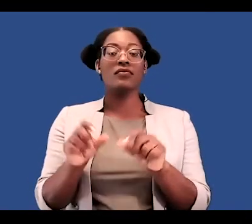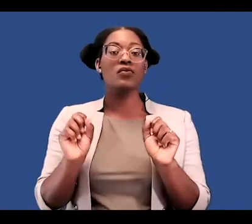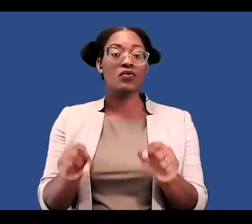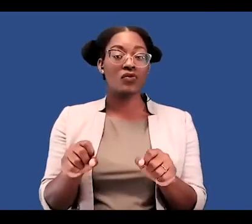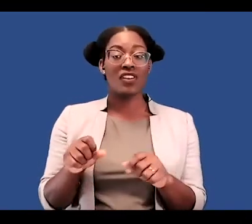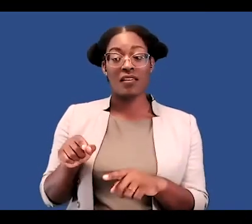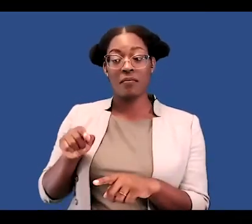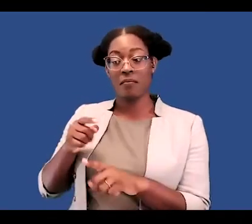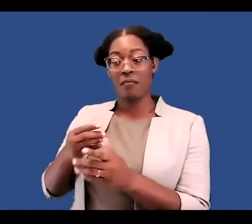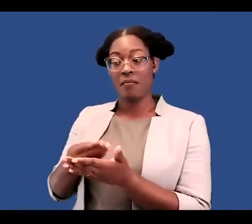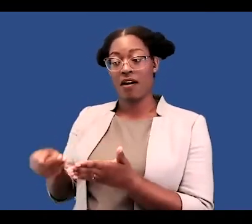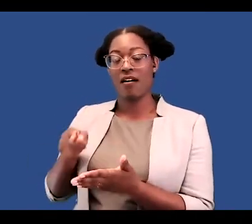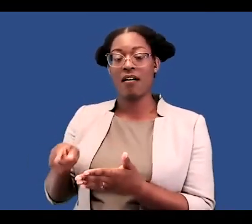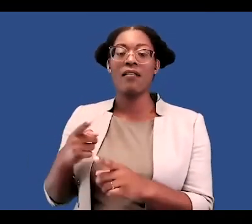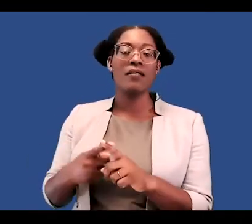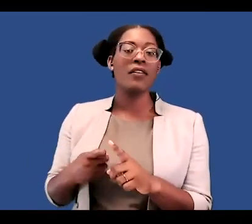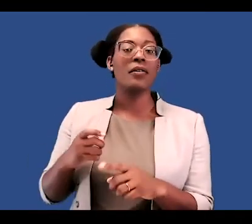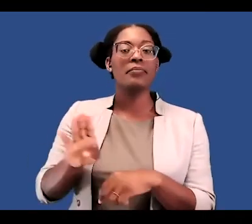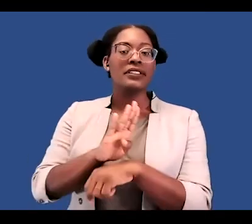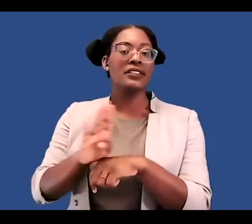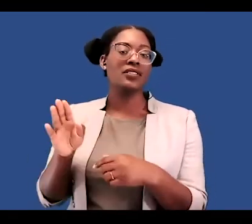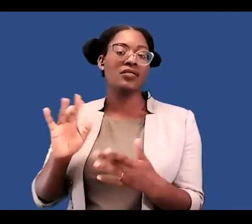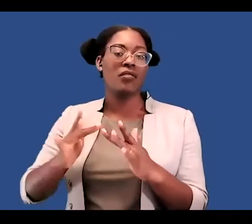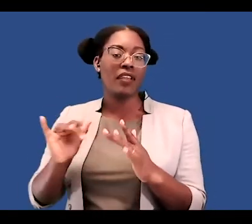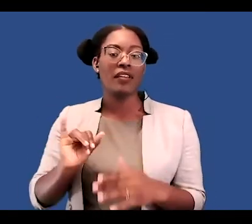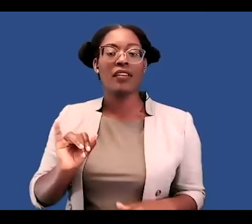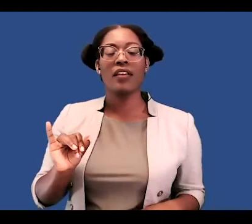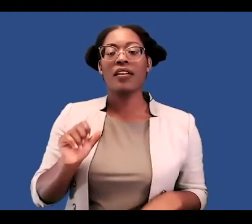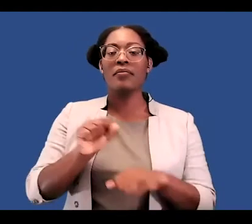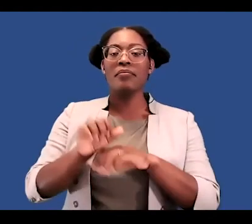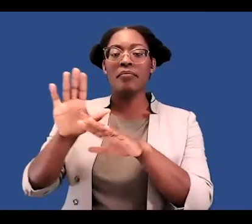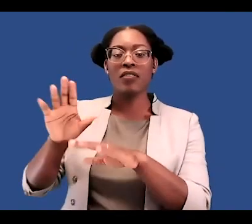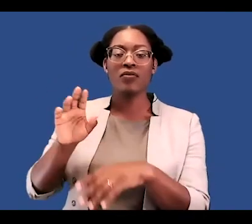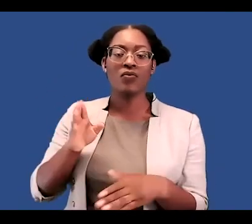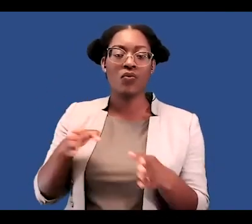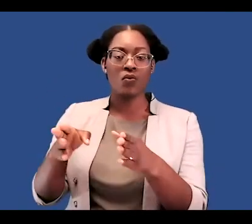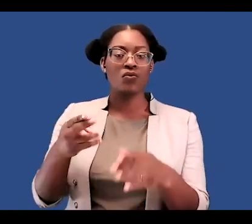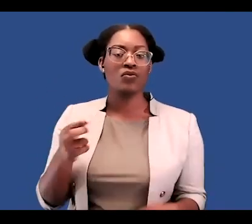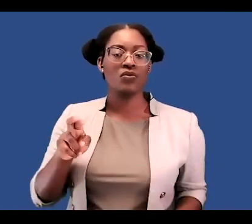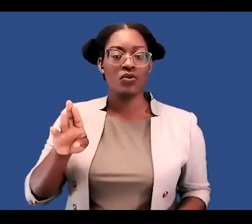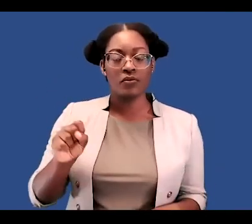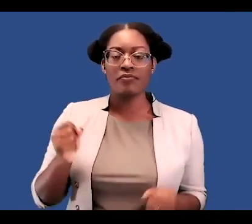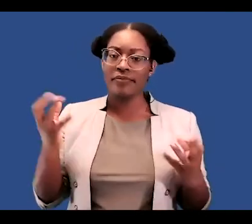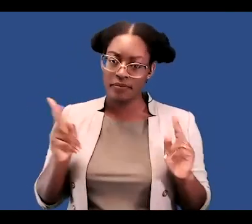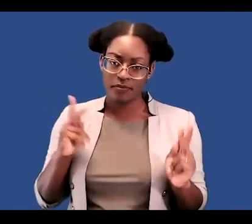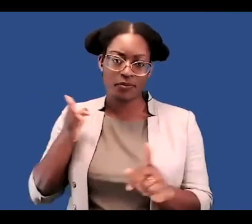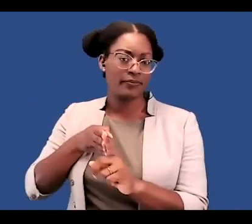from reputable, sustainable businesses online. Like there's Mountain Rose Herbs, for instance, that a lot of people